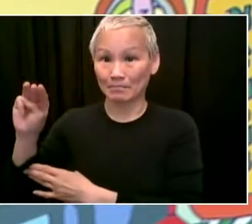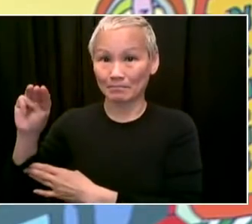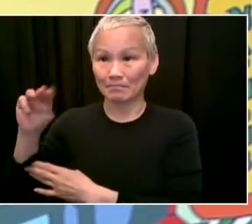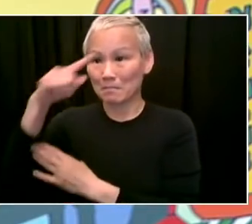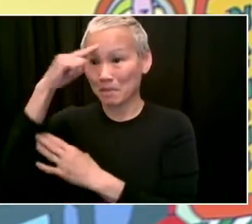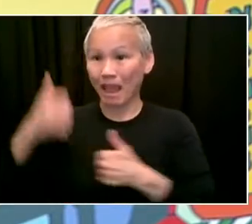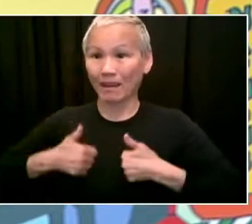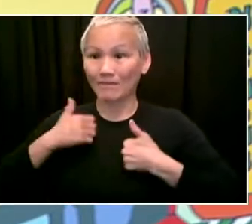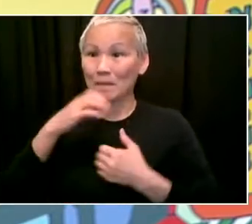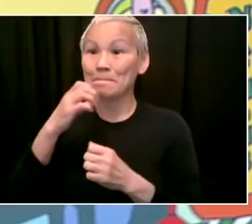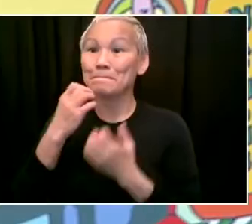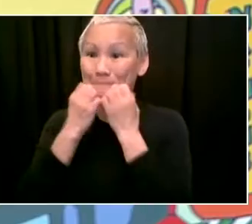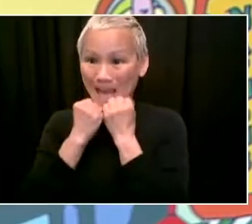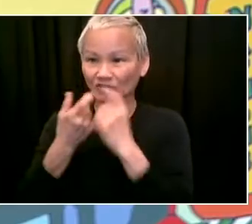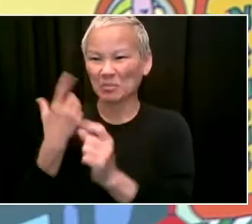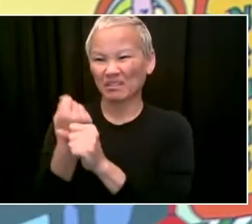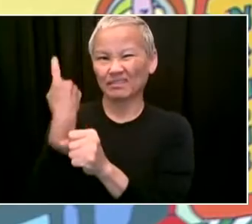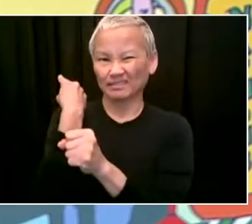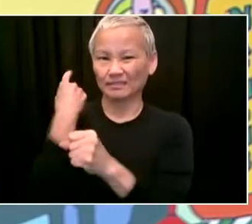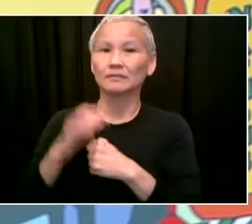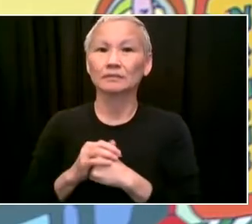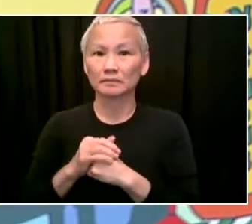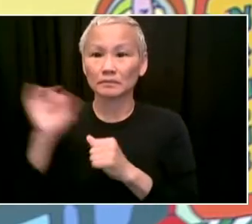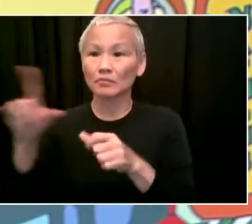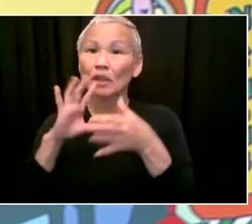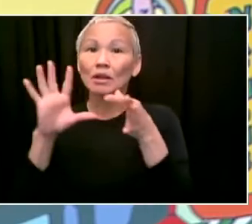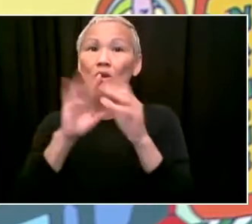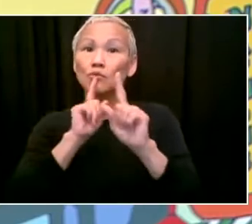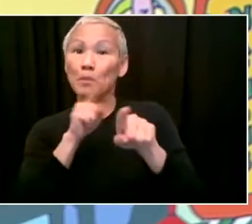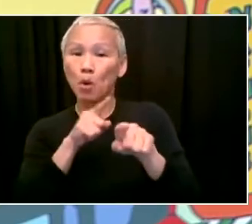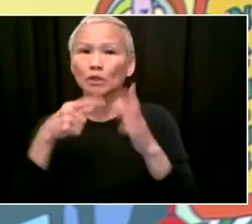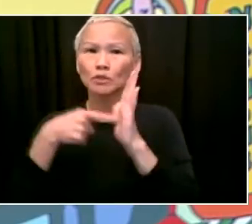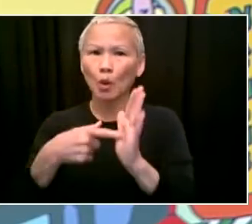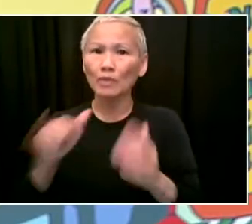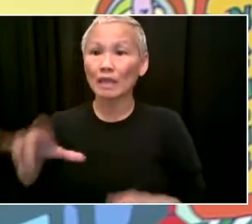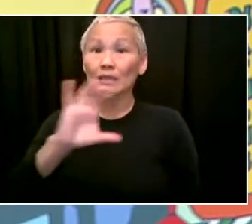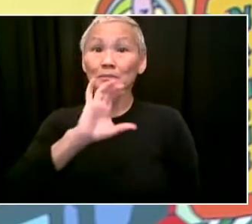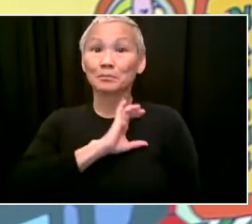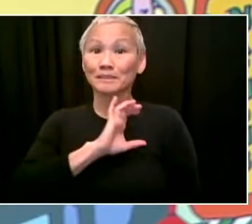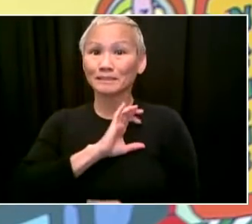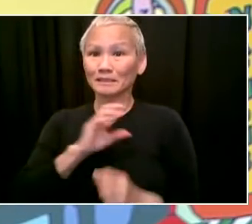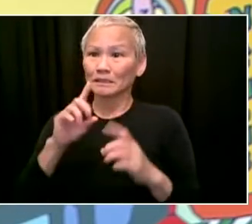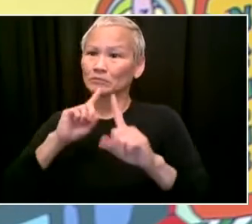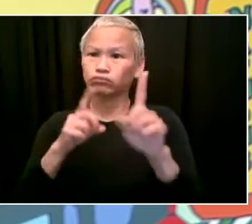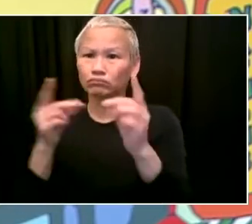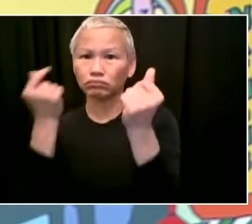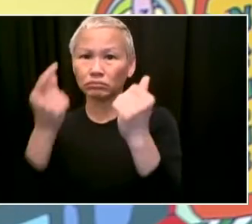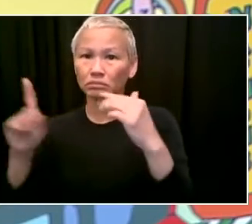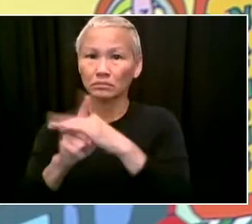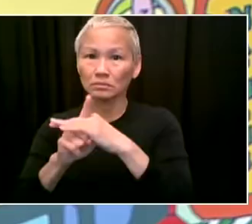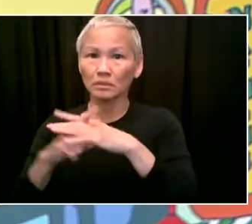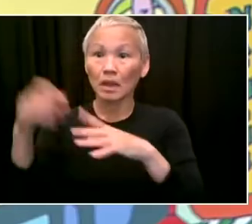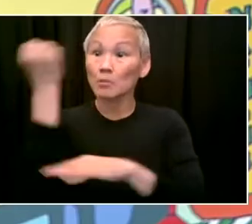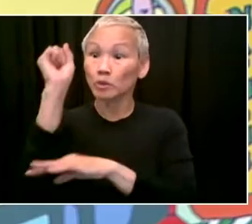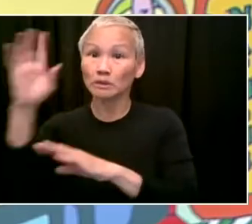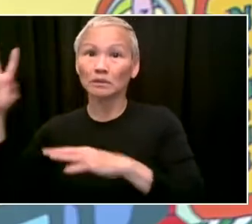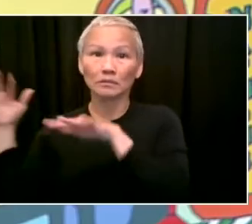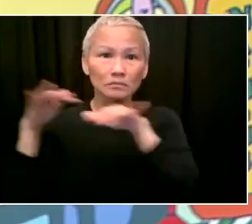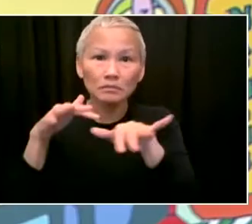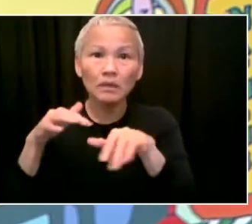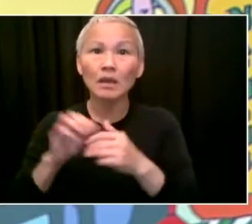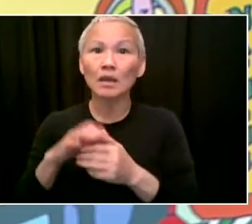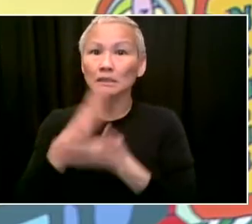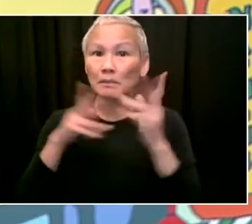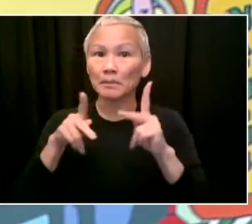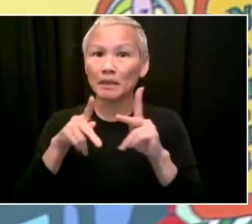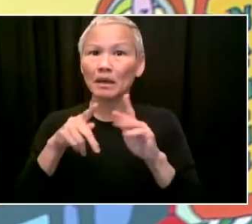to protests and took a much harder line against the looting. Were you aware of that discrepancy? And I know you've said a lot